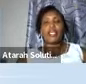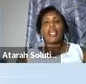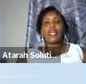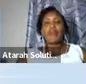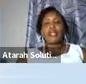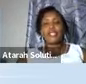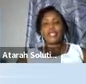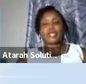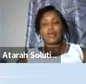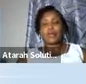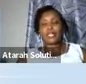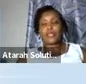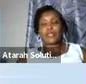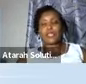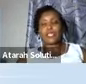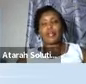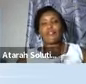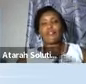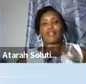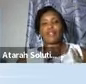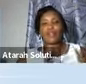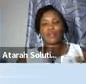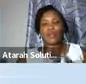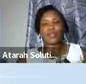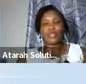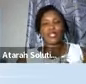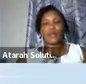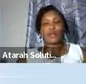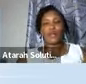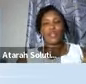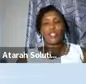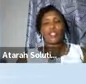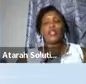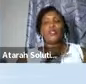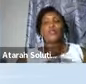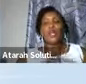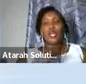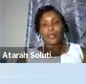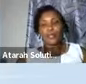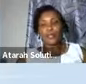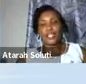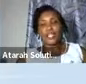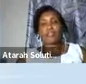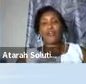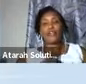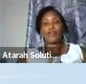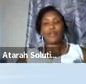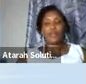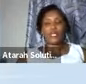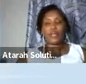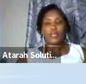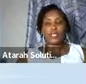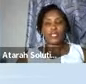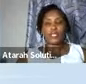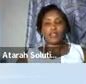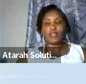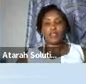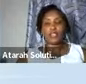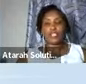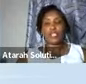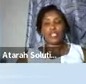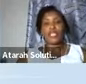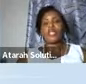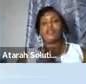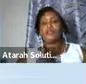LMS. LMS is Learning Management System. They have a lot of information there where you log in, you learn by yourself, or if you want to be supported in terms